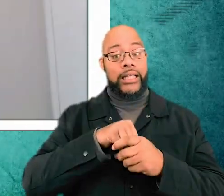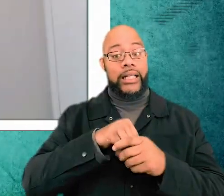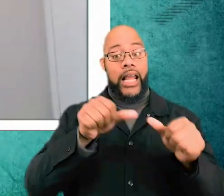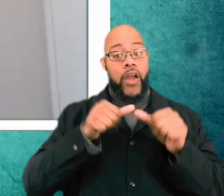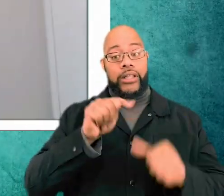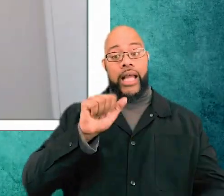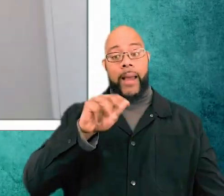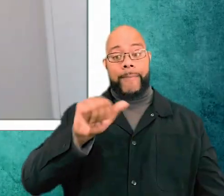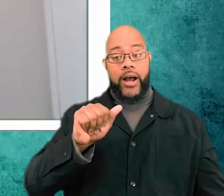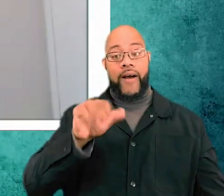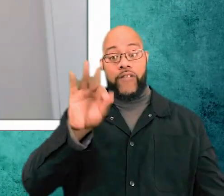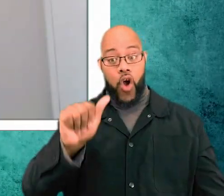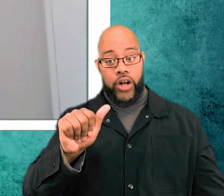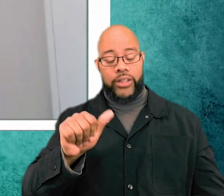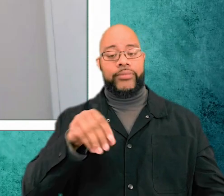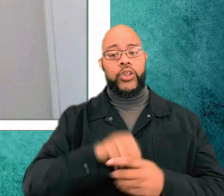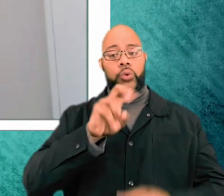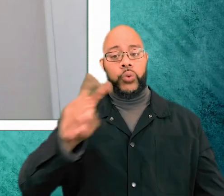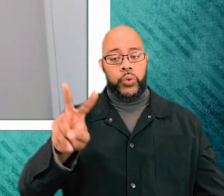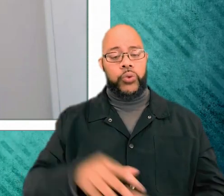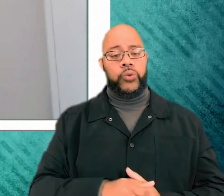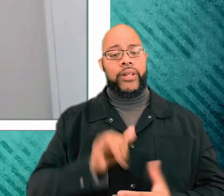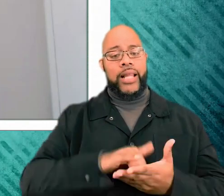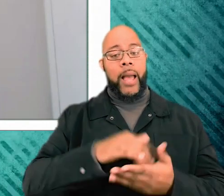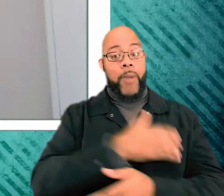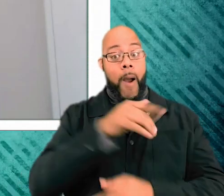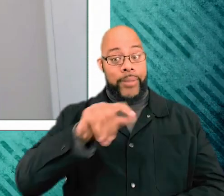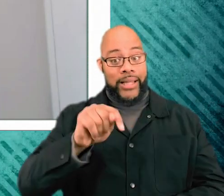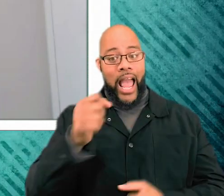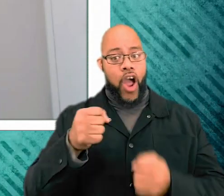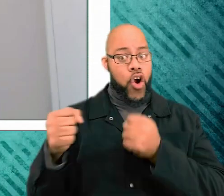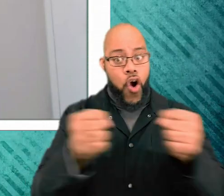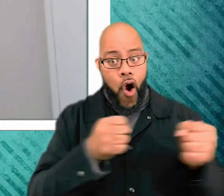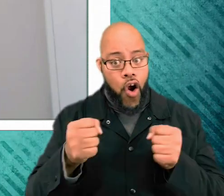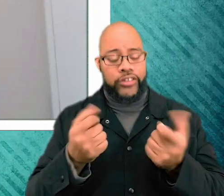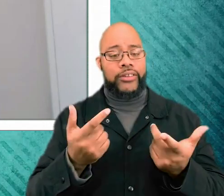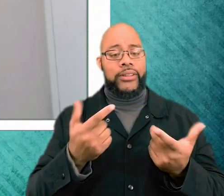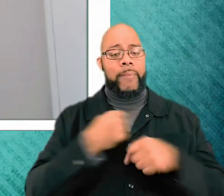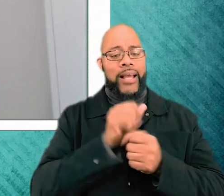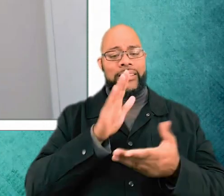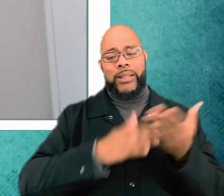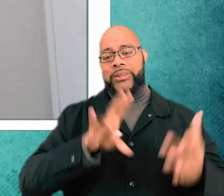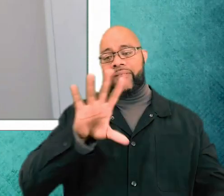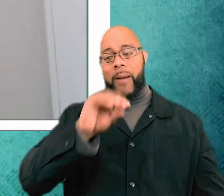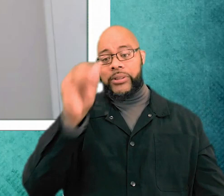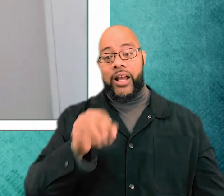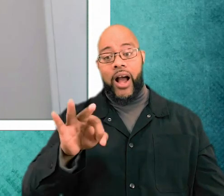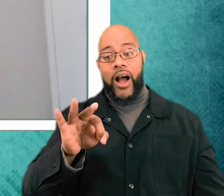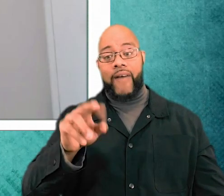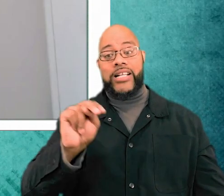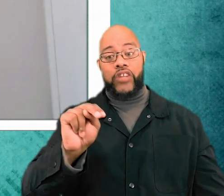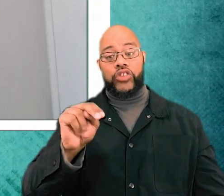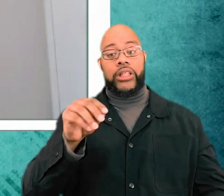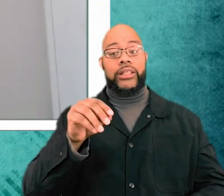of Tampa Bay, Florida in 2002 found that power plants and mobile sources contributed some 75% of the nitrogen